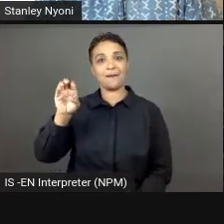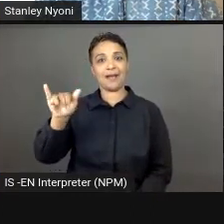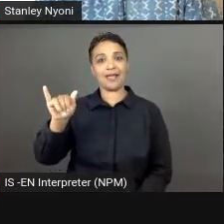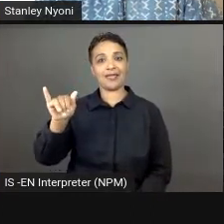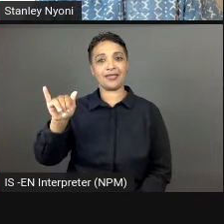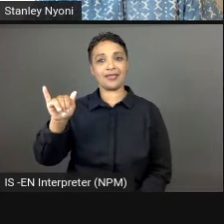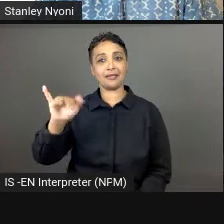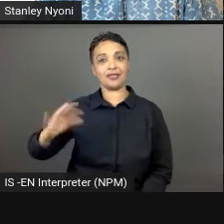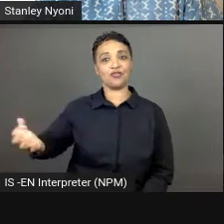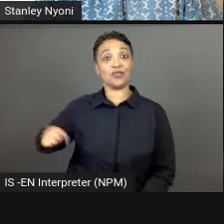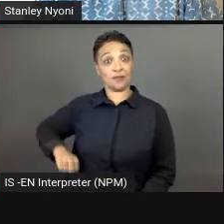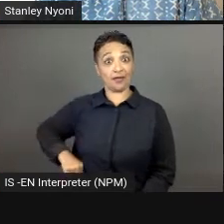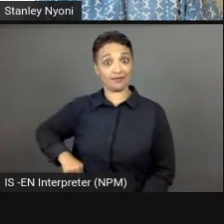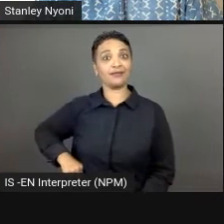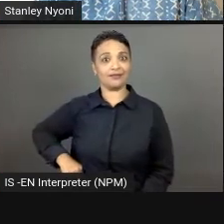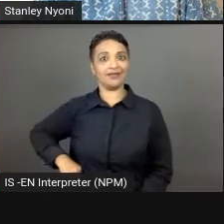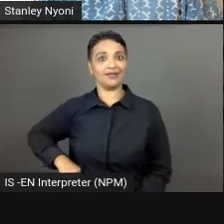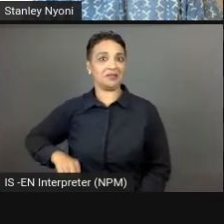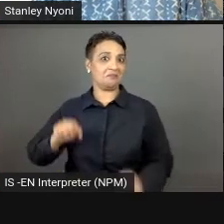Yeah.